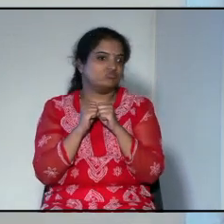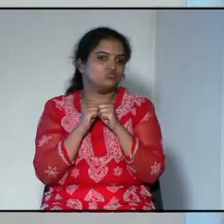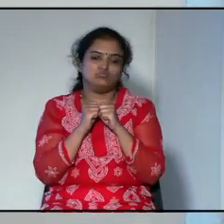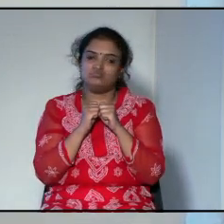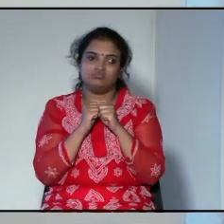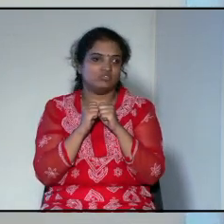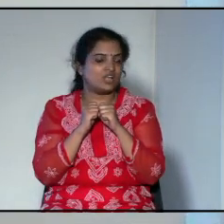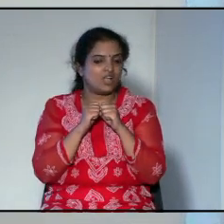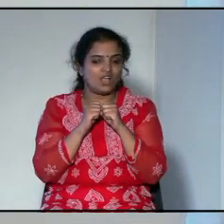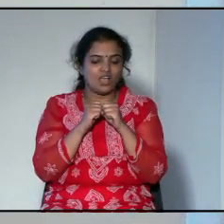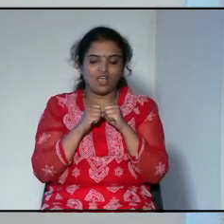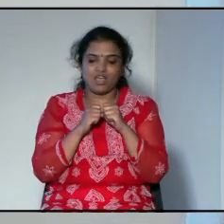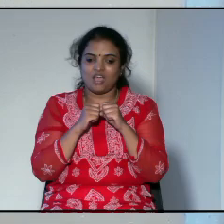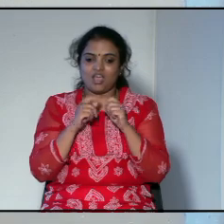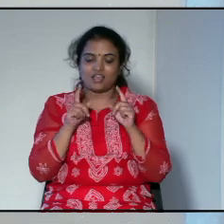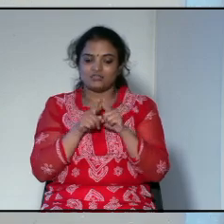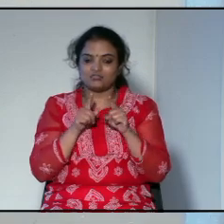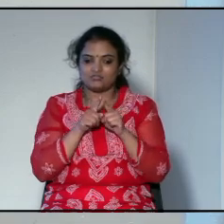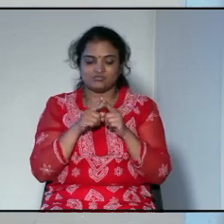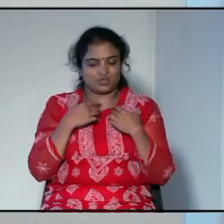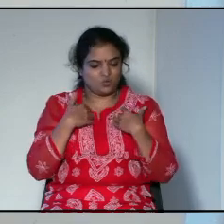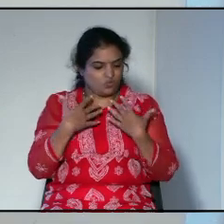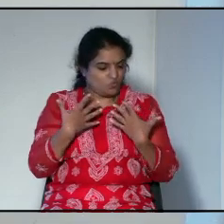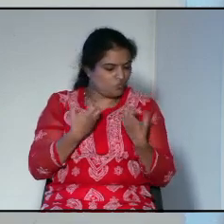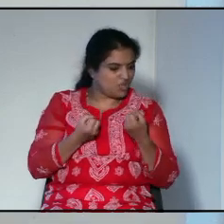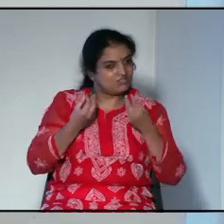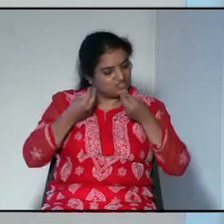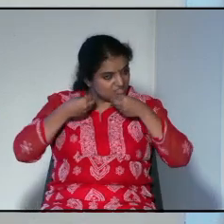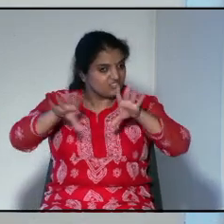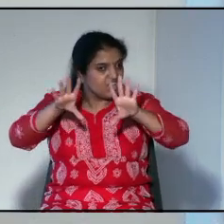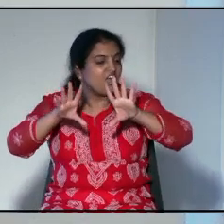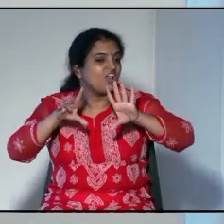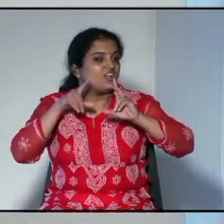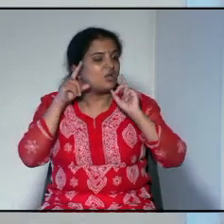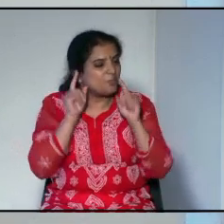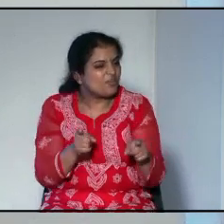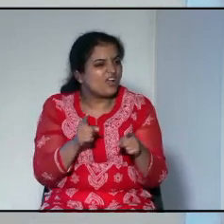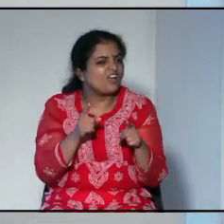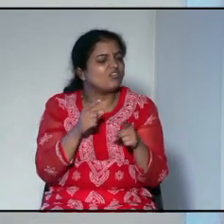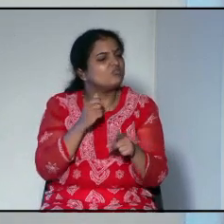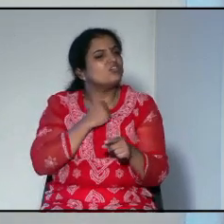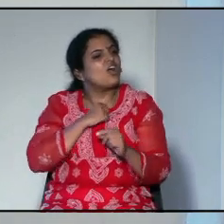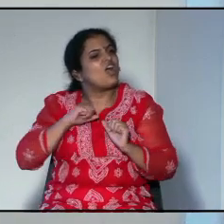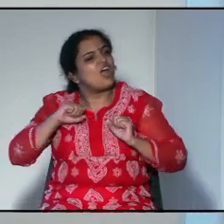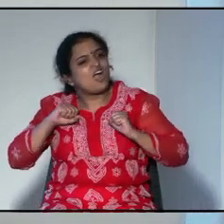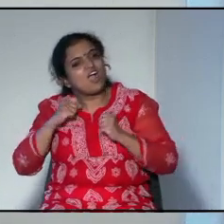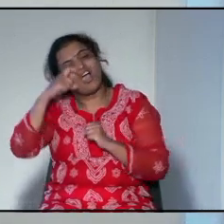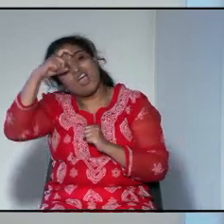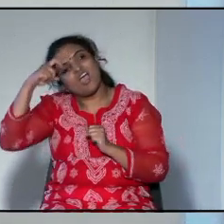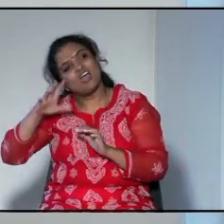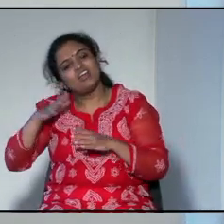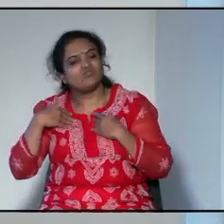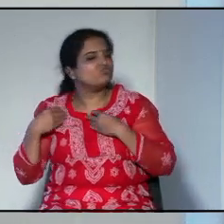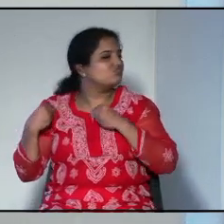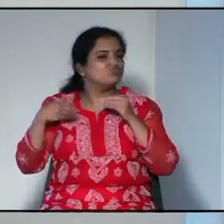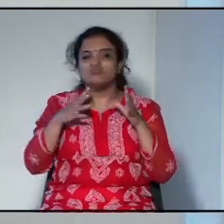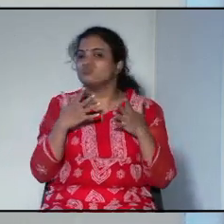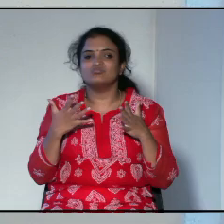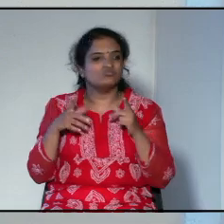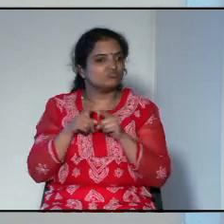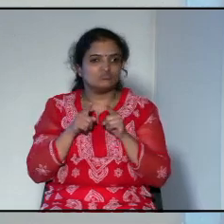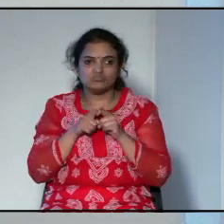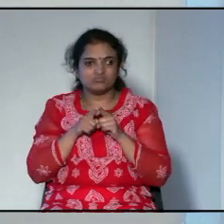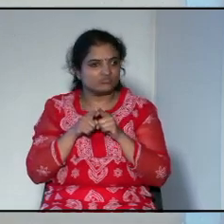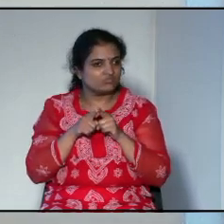sell. But again, she has her own sense of what an ideal location for a work is. So Ashoka was in the airport hotel